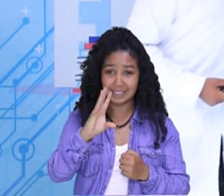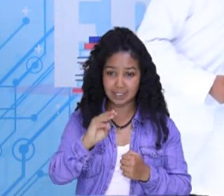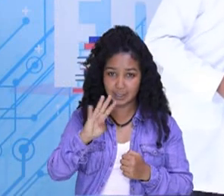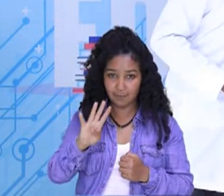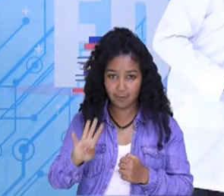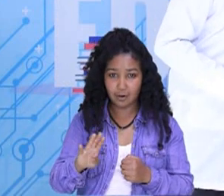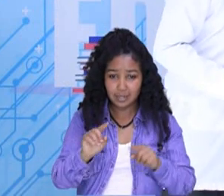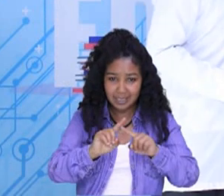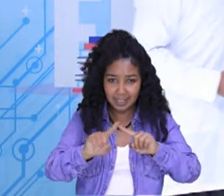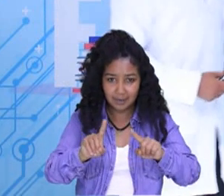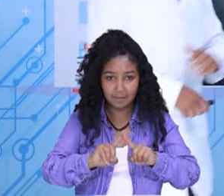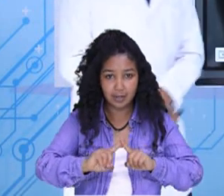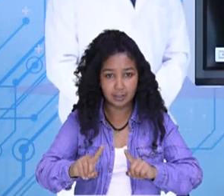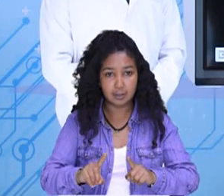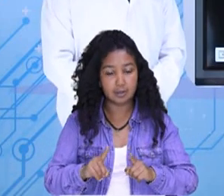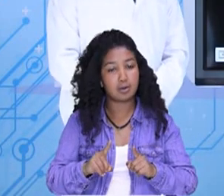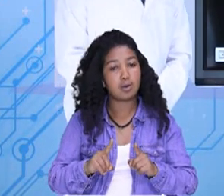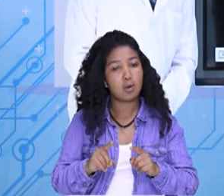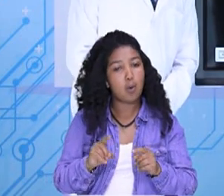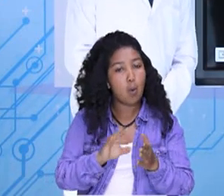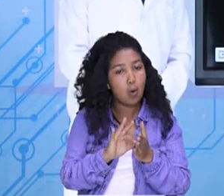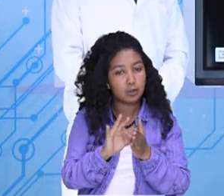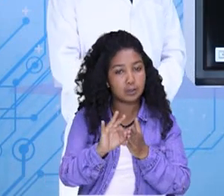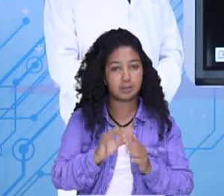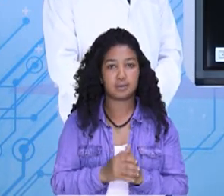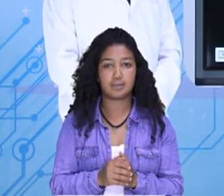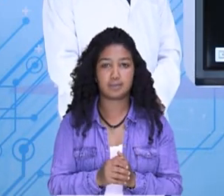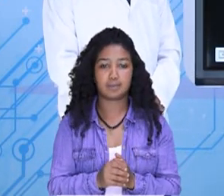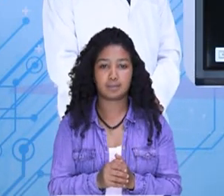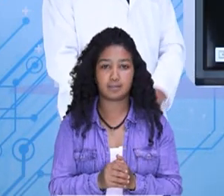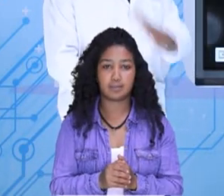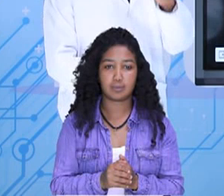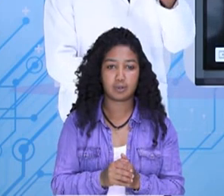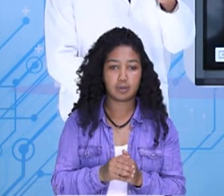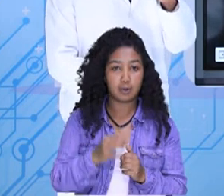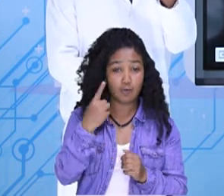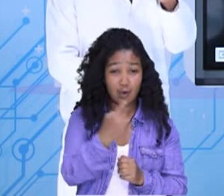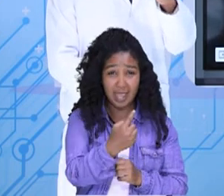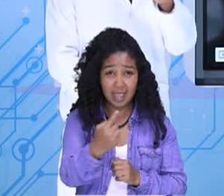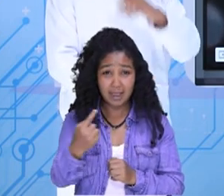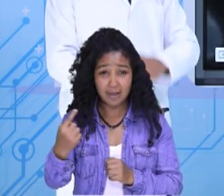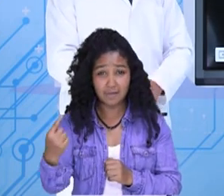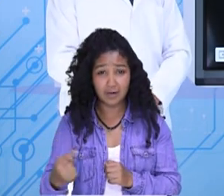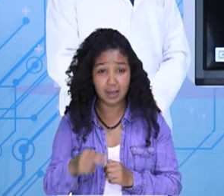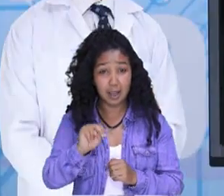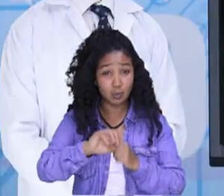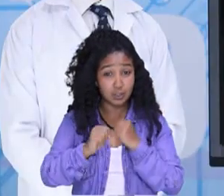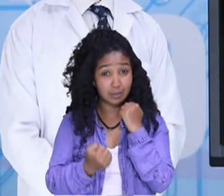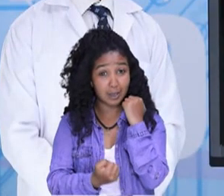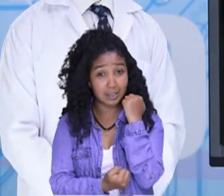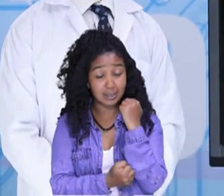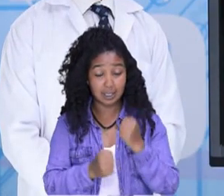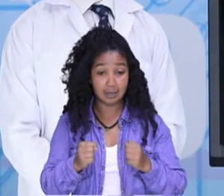64 different possible codes for every nitrogen bases